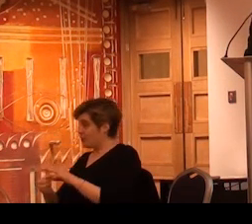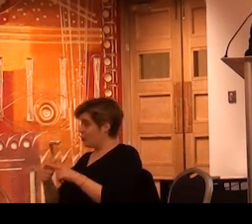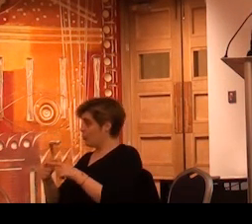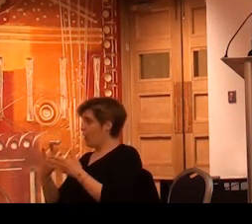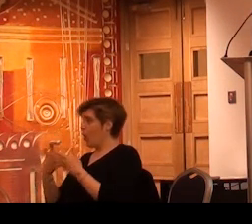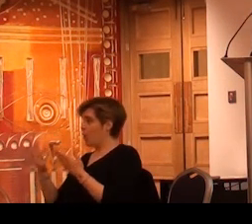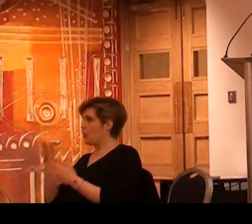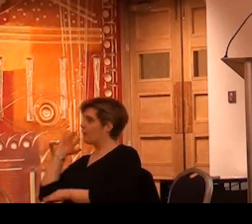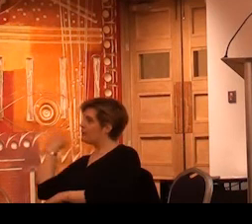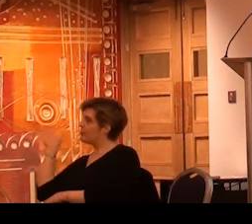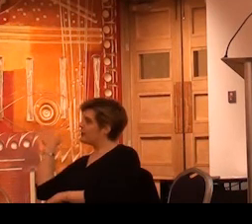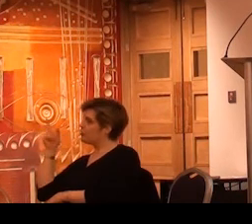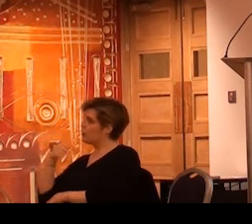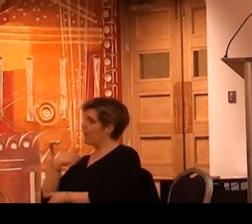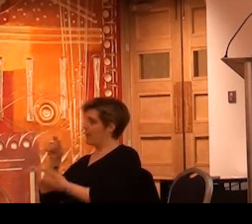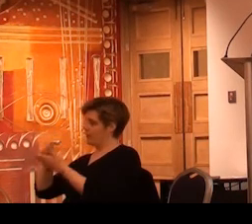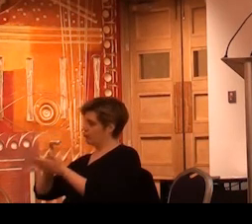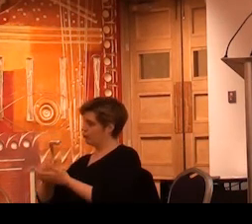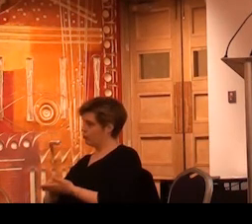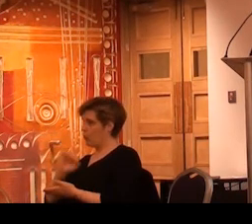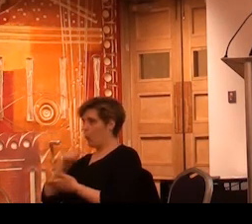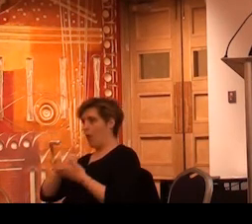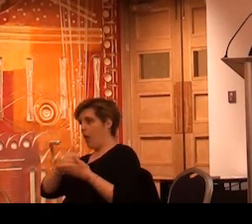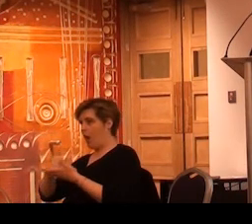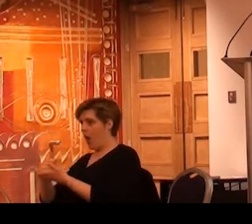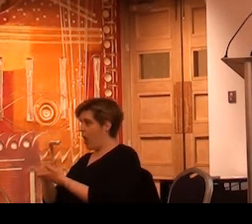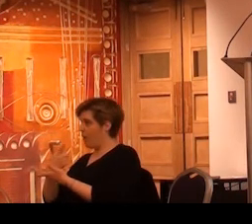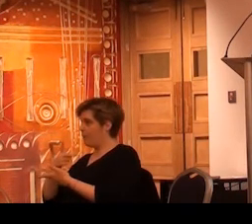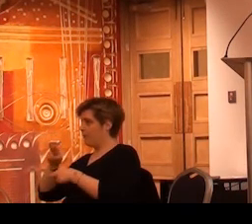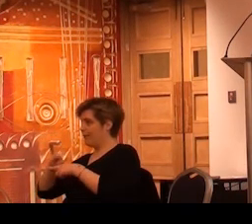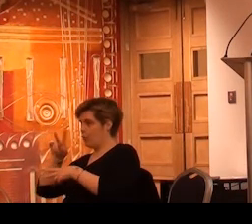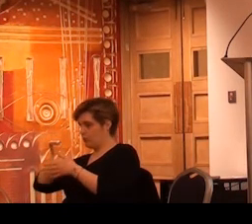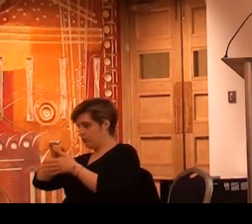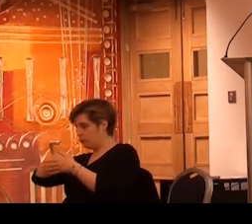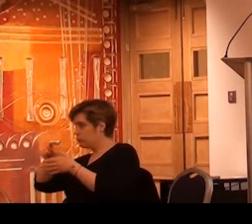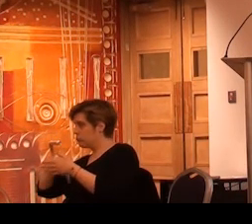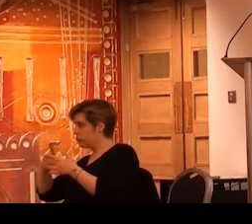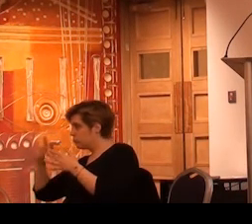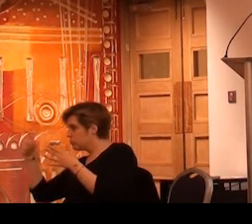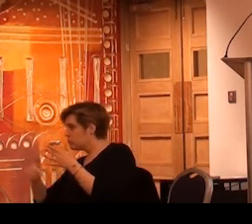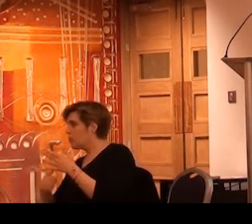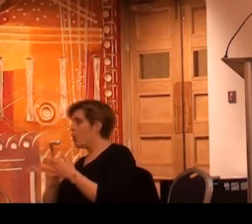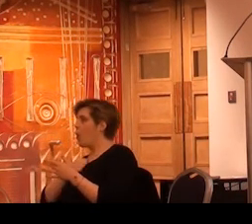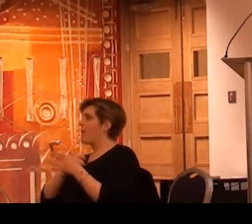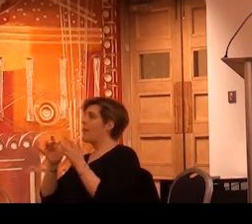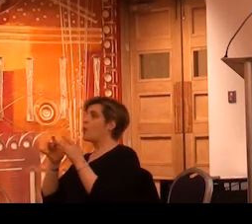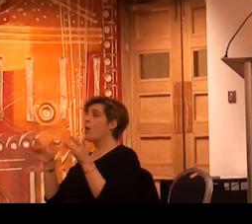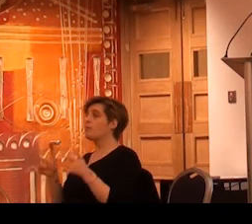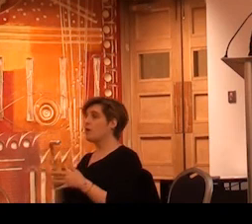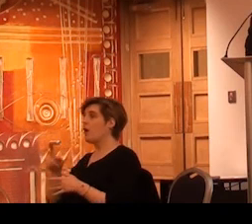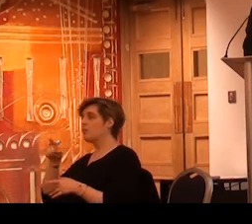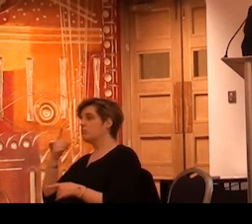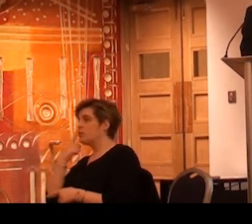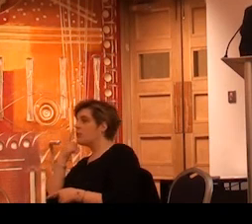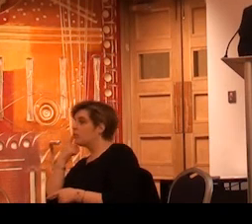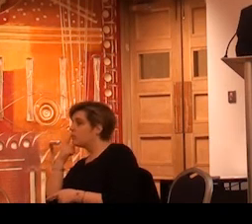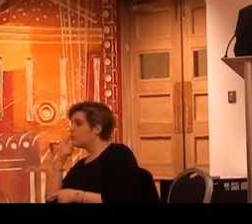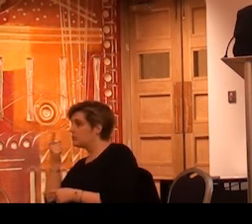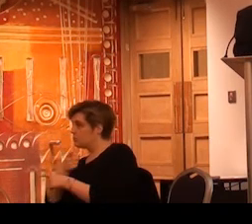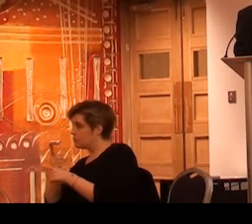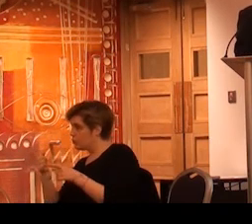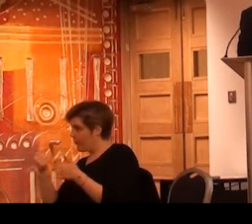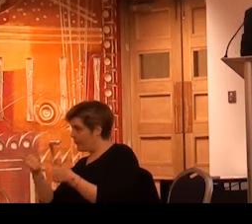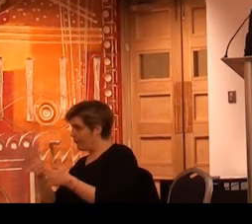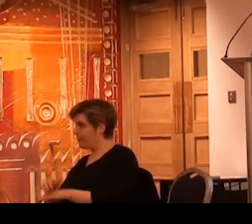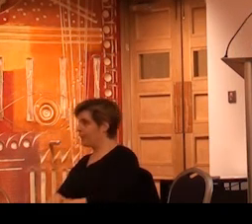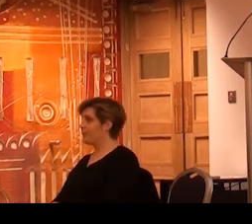if you want to read some more about things. It all sits on my website, so if you want to just have a good nosy later on, you can do. All right. Okay.